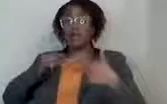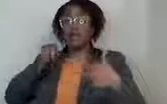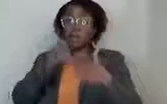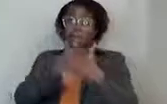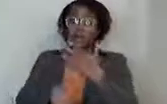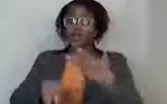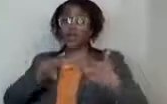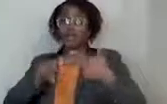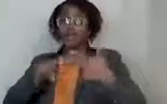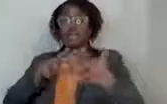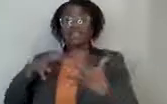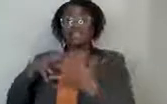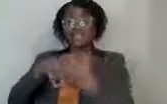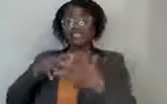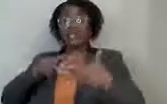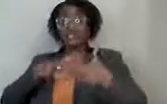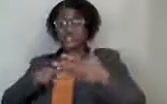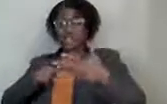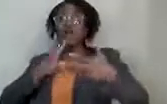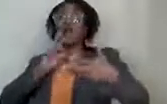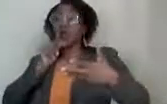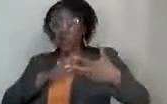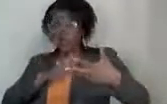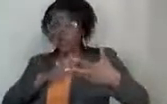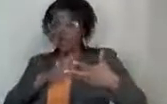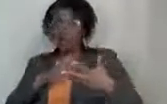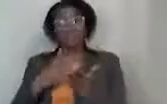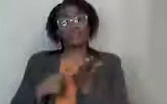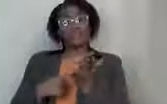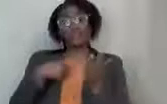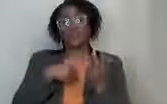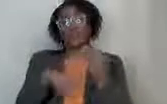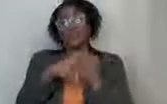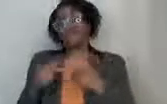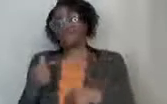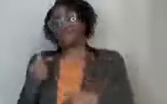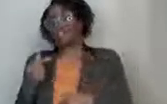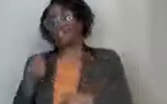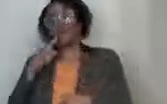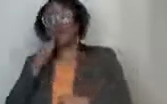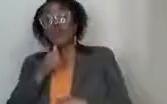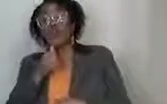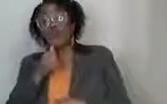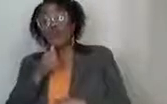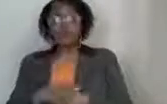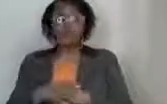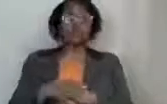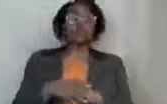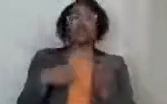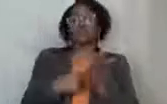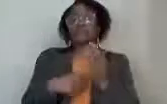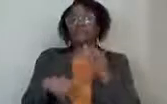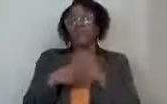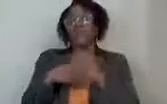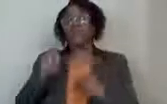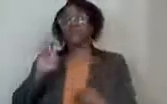Indigenous Women. And sometimes we add girls, missing and murdered Indigenous women and girls,